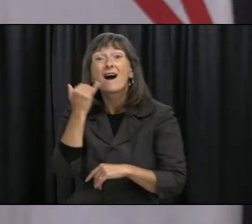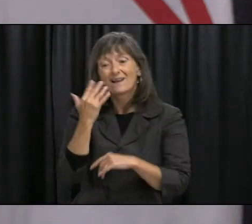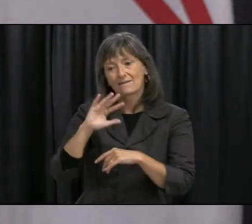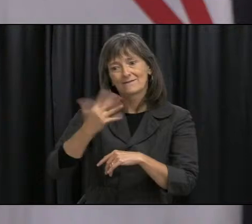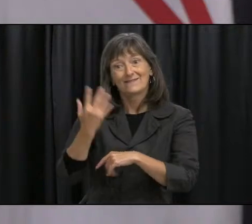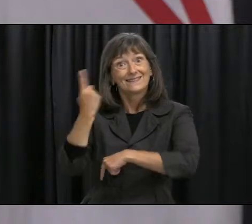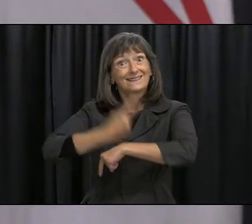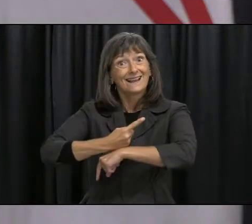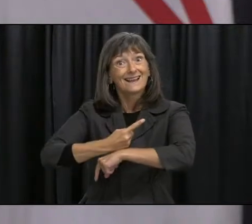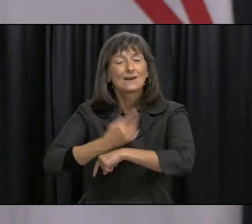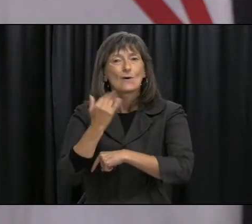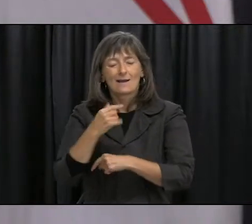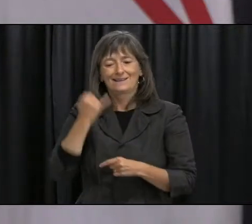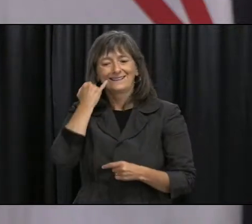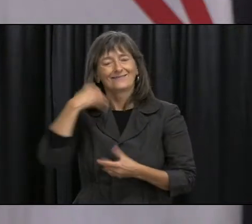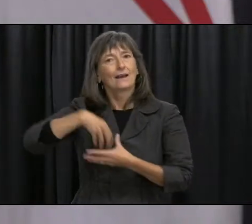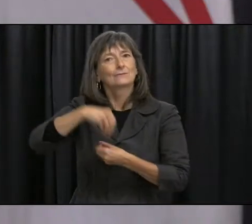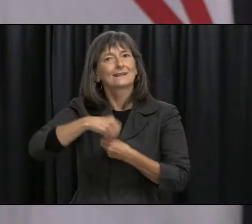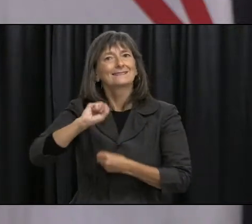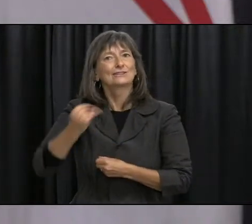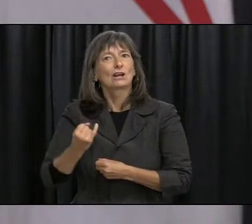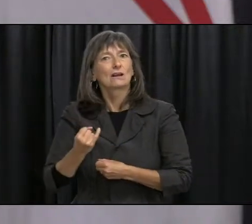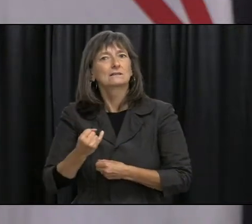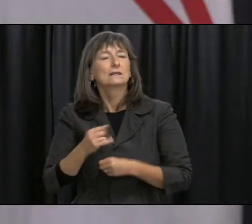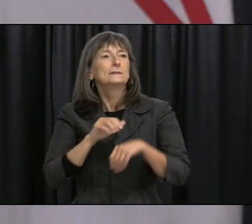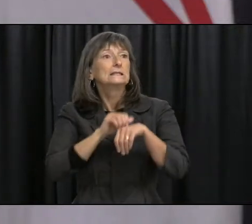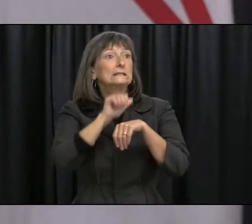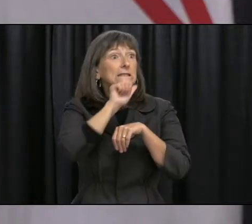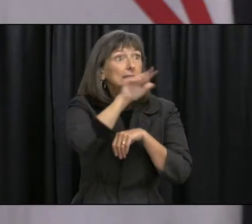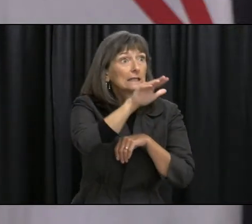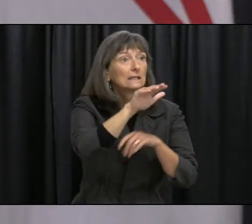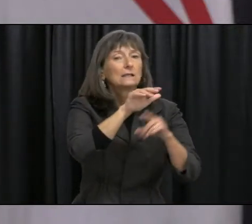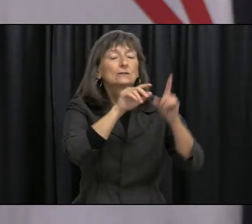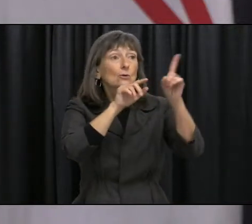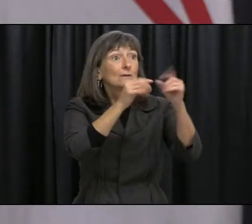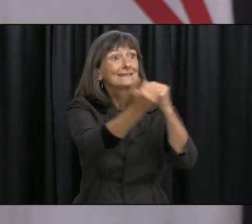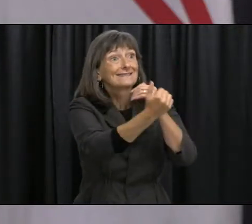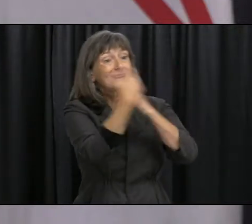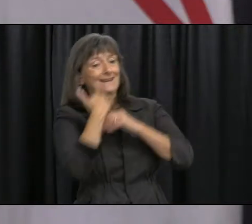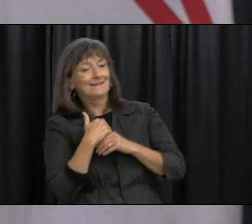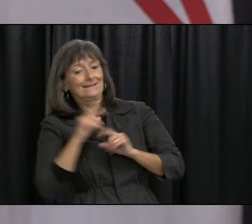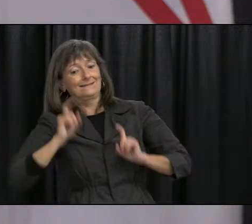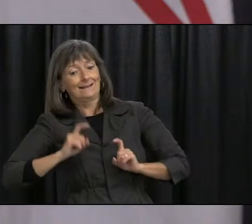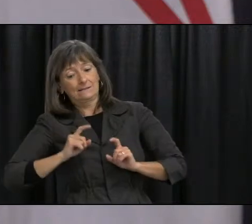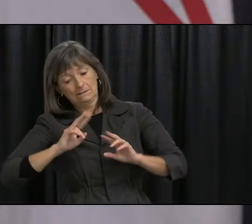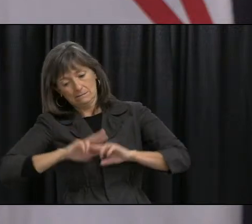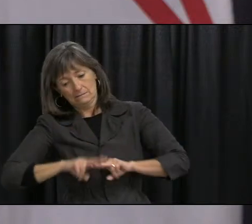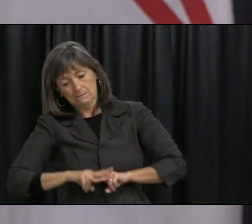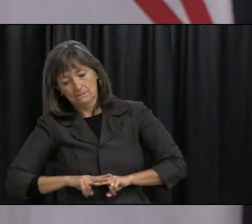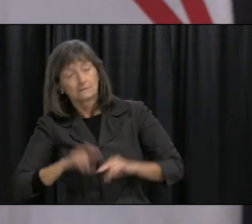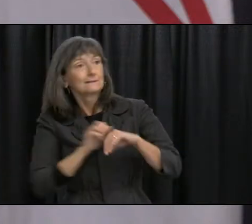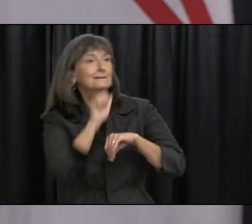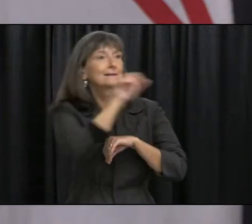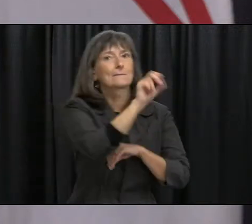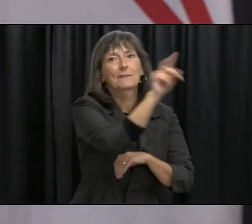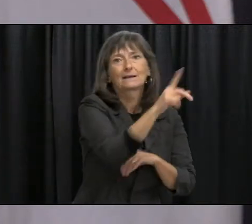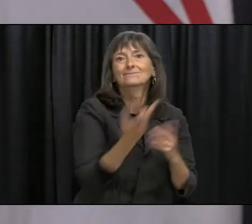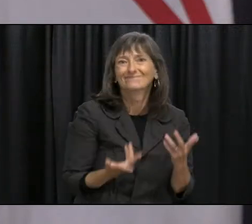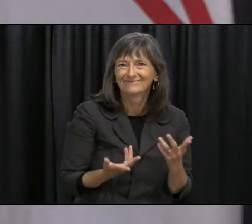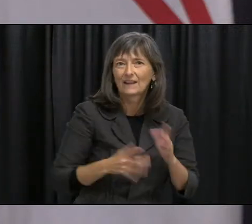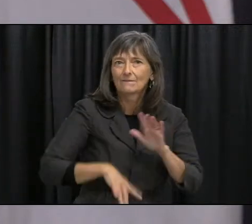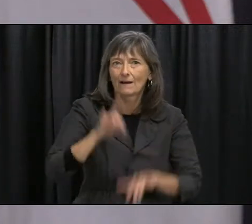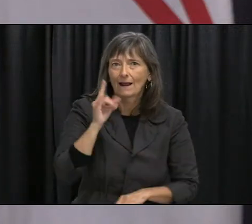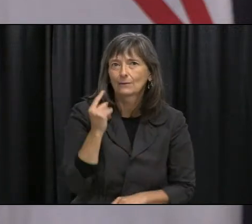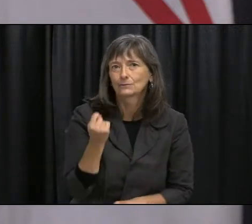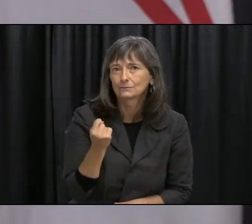of the metro area, it can take a little bit longer for the test result to come back. So. And why not have the test,